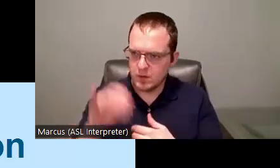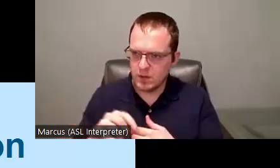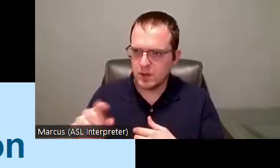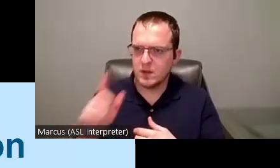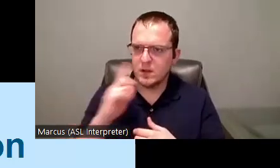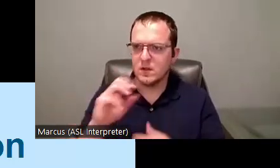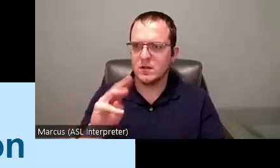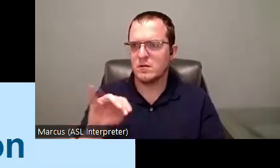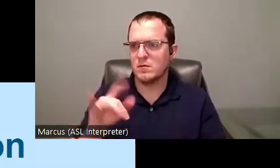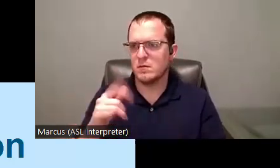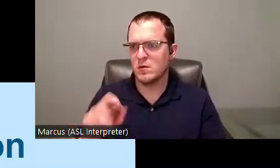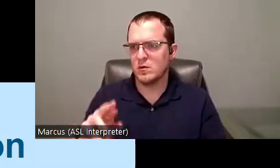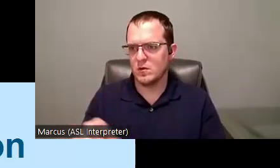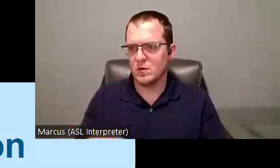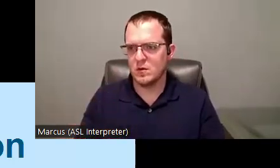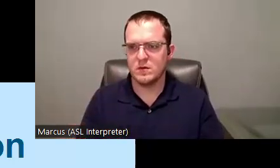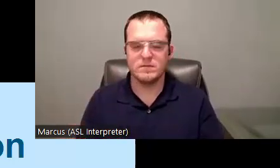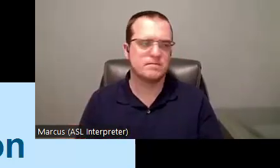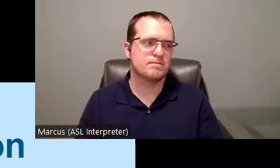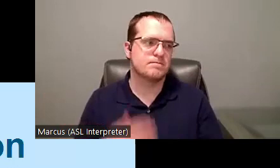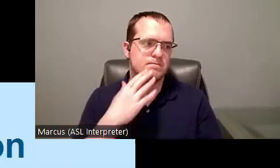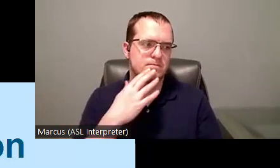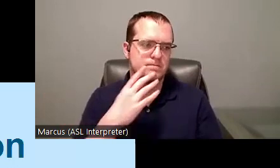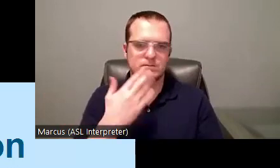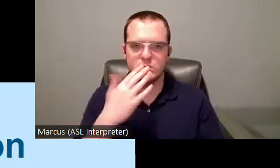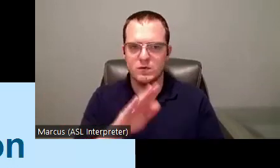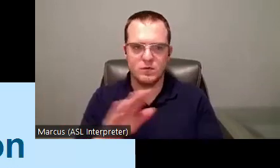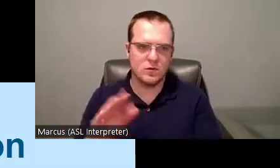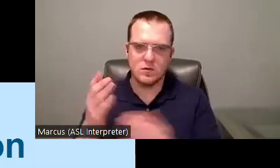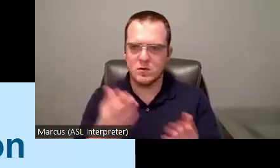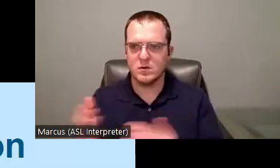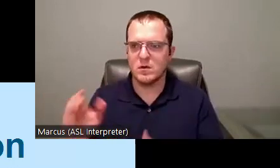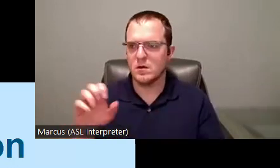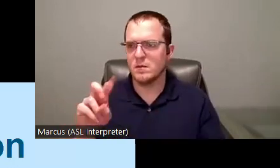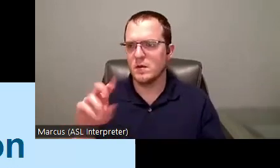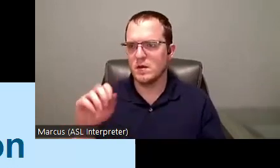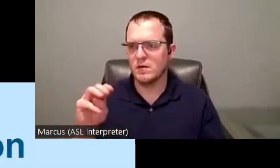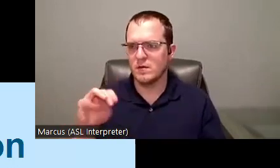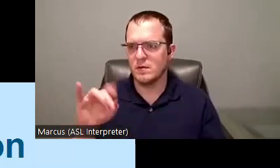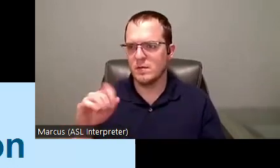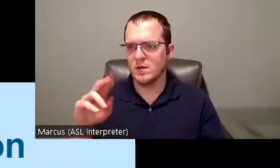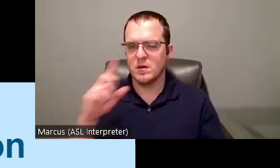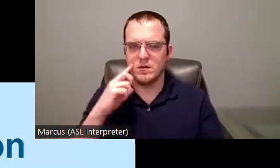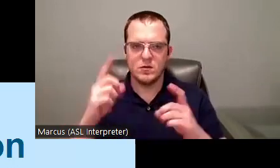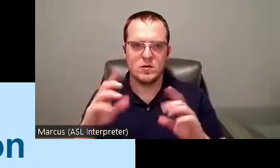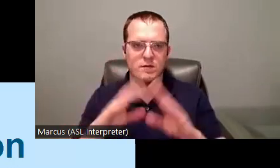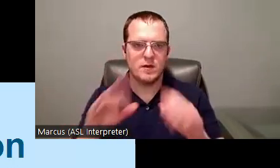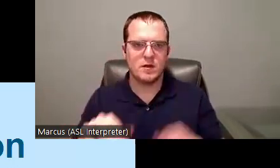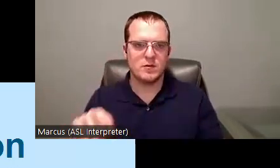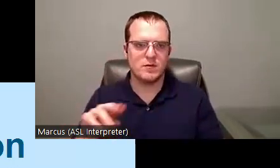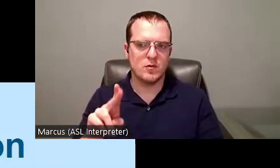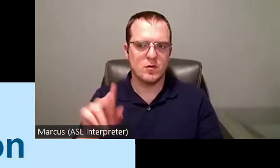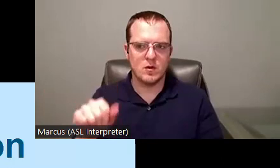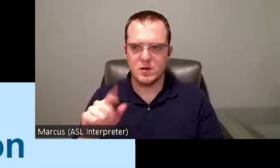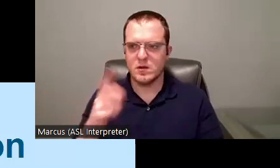Miller. Thank you, Chairman. Good afternoon, everybody. My name is Evan Miller, and I'm the Director of Housing here at the URA.